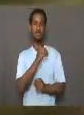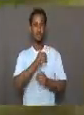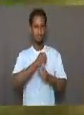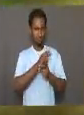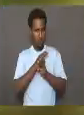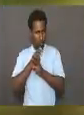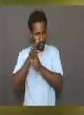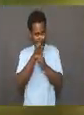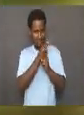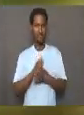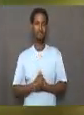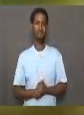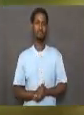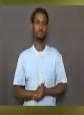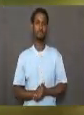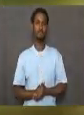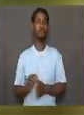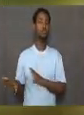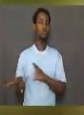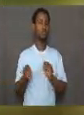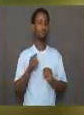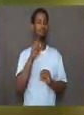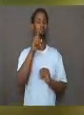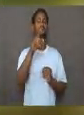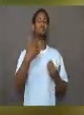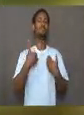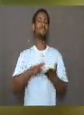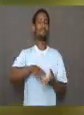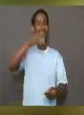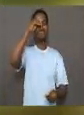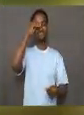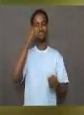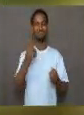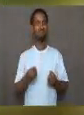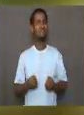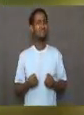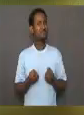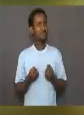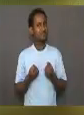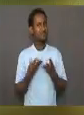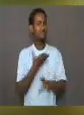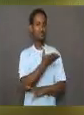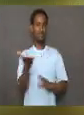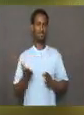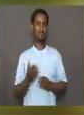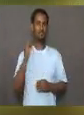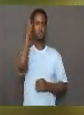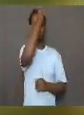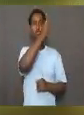protected. Students, you have learned a great deal about Ethiopia's